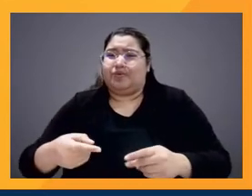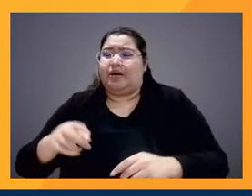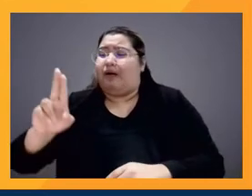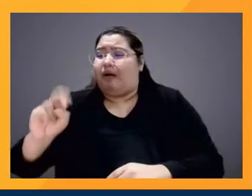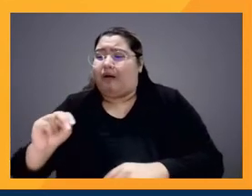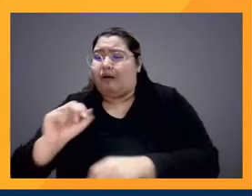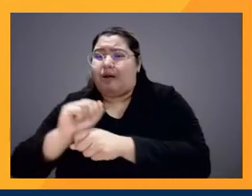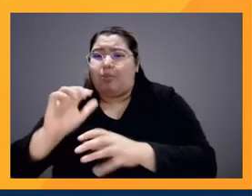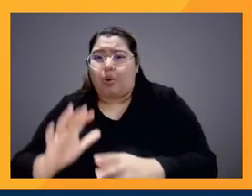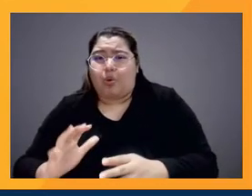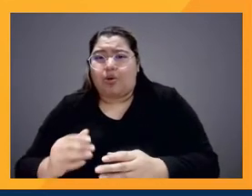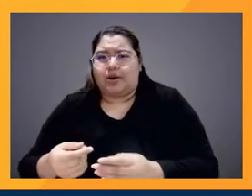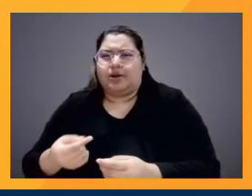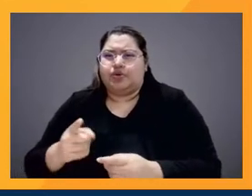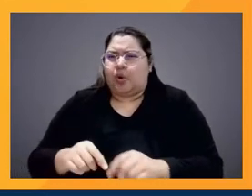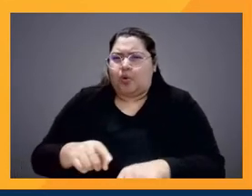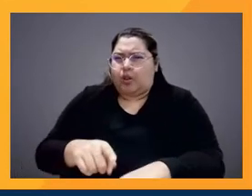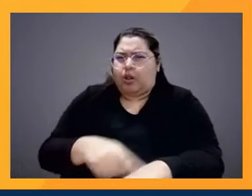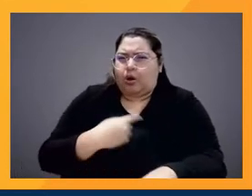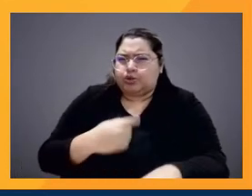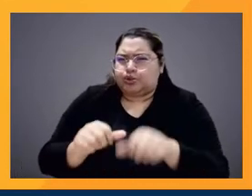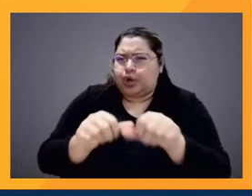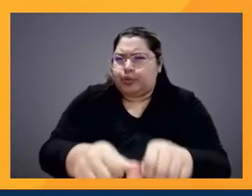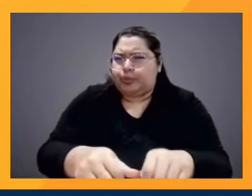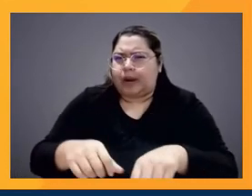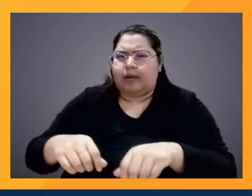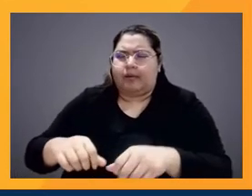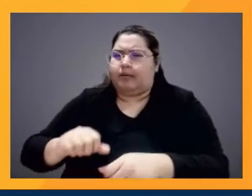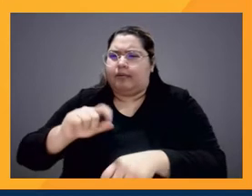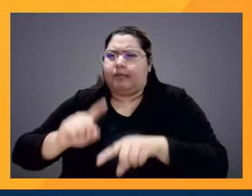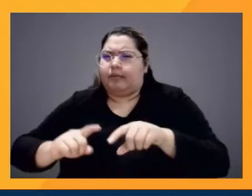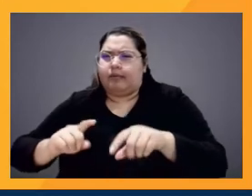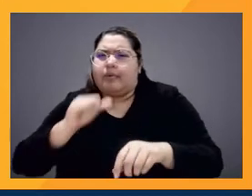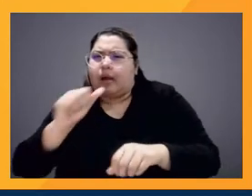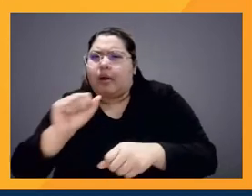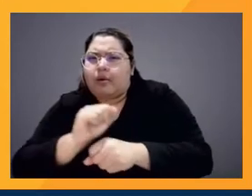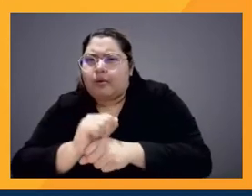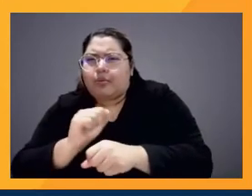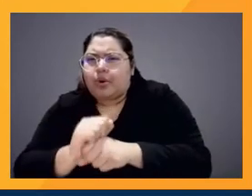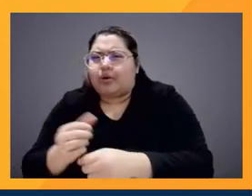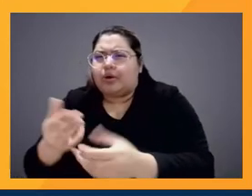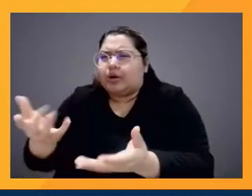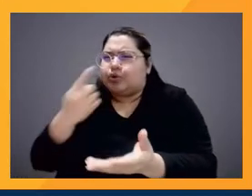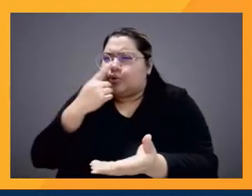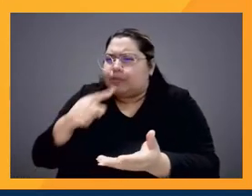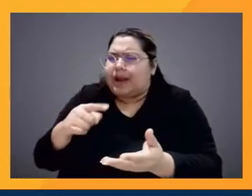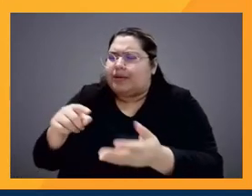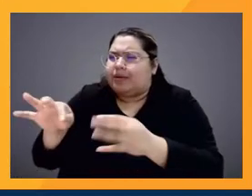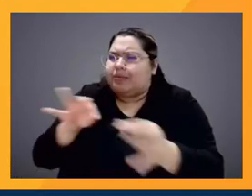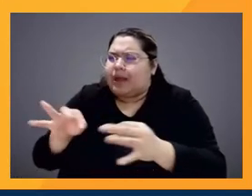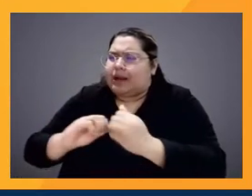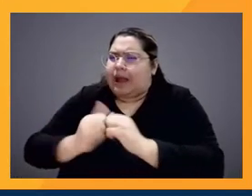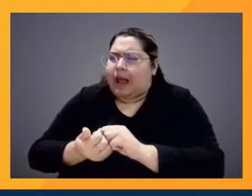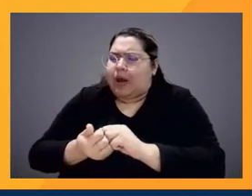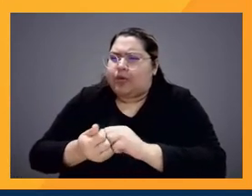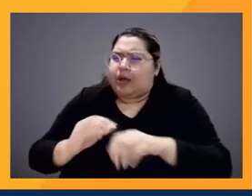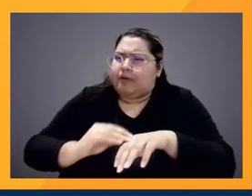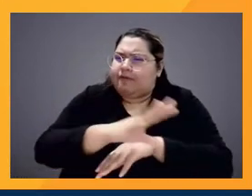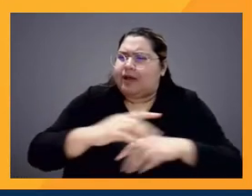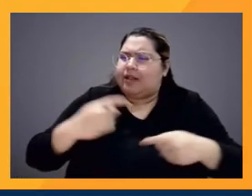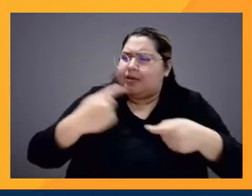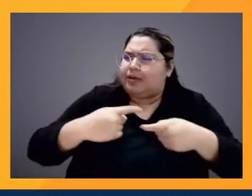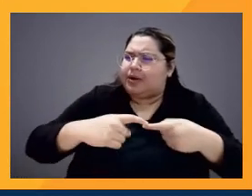the product or the service that they're delivering, and not necessarily because they want to be an accountant or sort of an expert in finance. And so